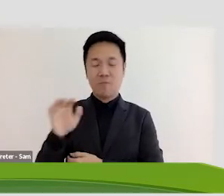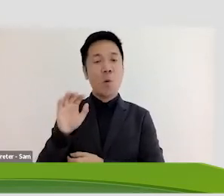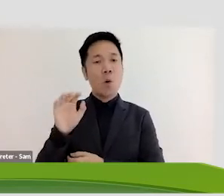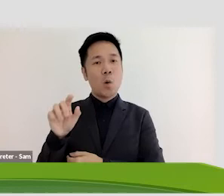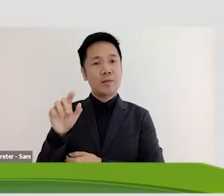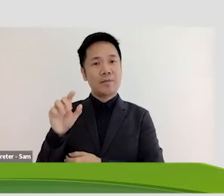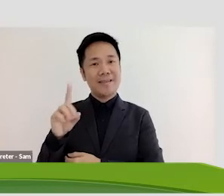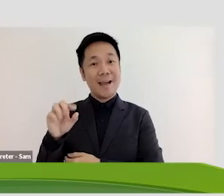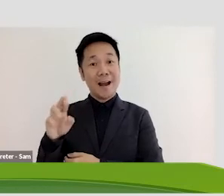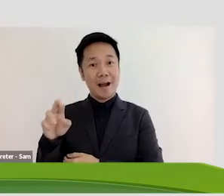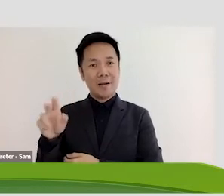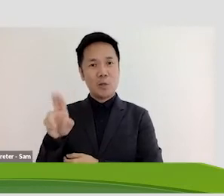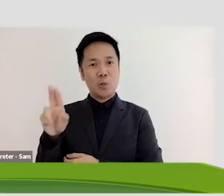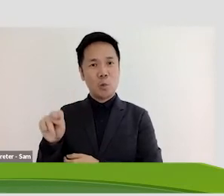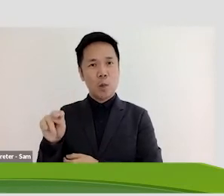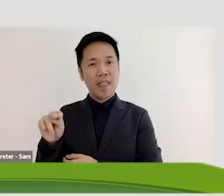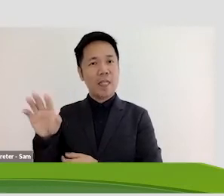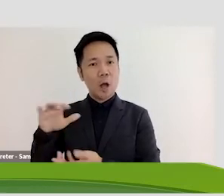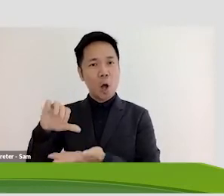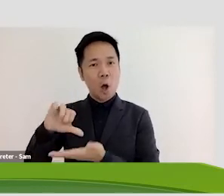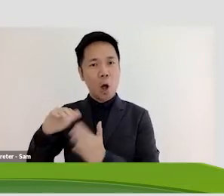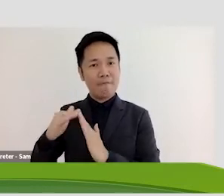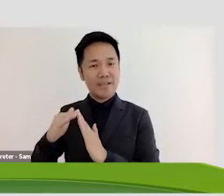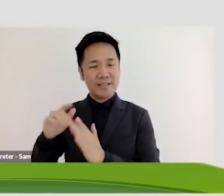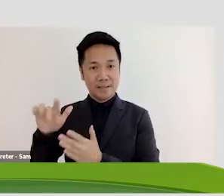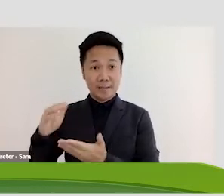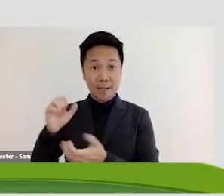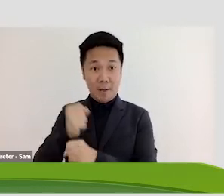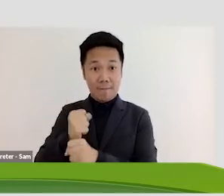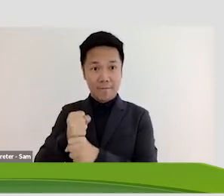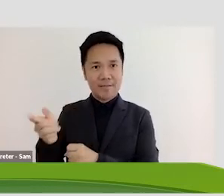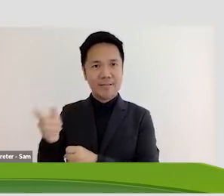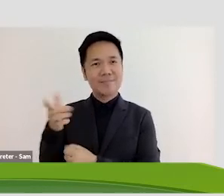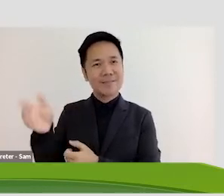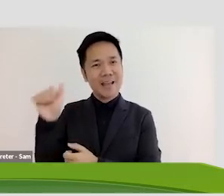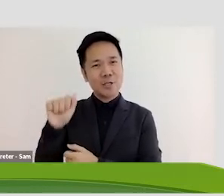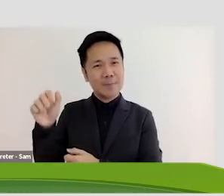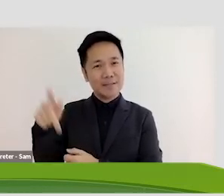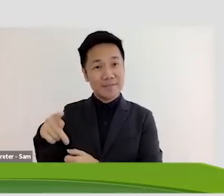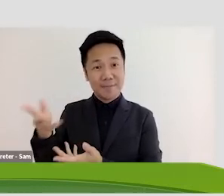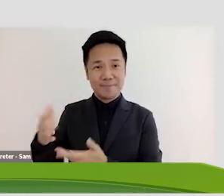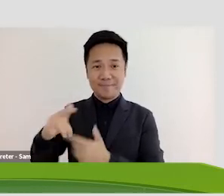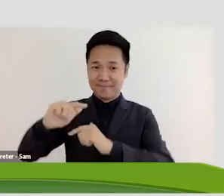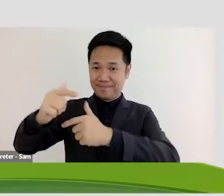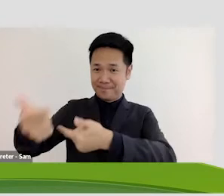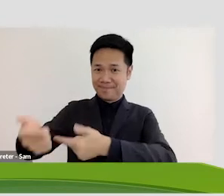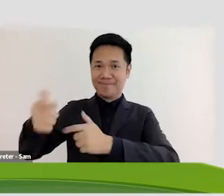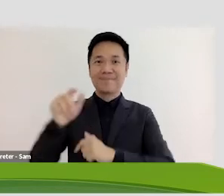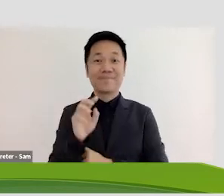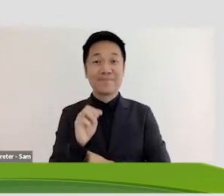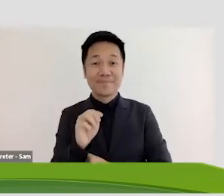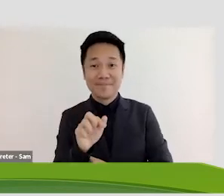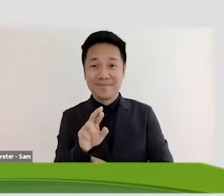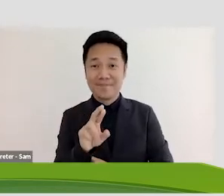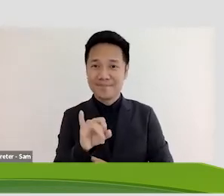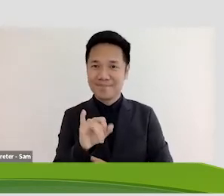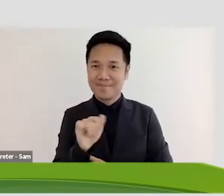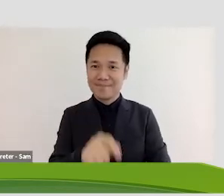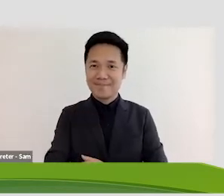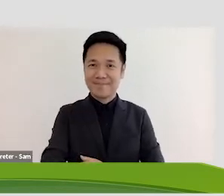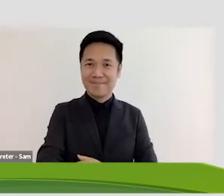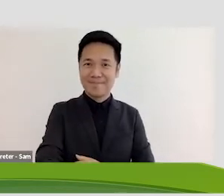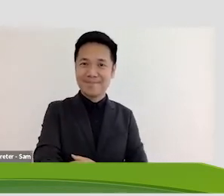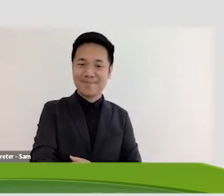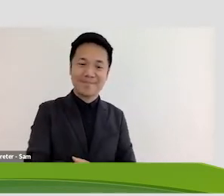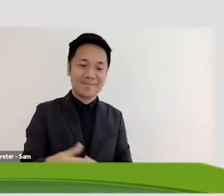Regional Office, Asia and the Pacific. Maria, the floor is yours. Over to you. Thank you very much, Ms. Nibs, and thank